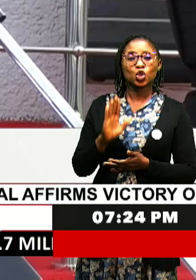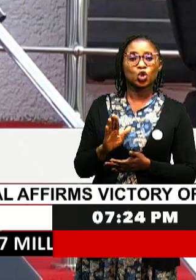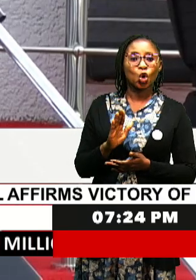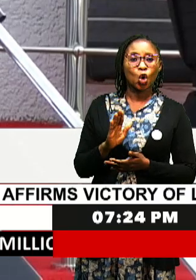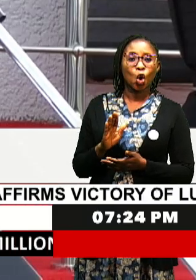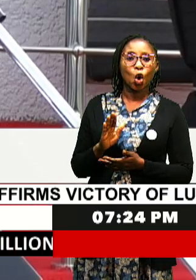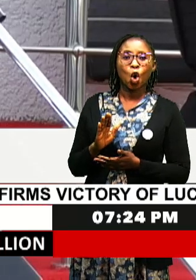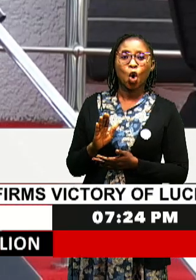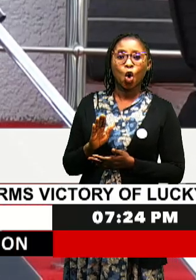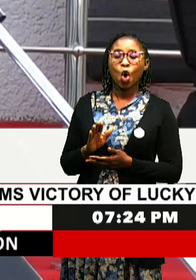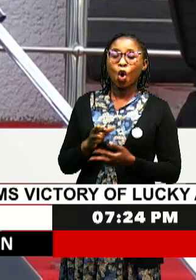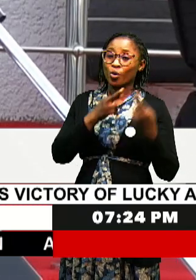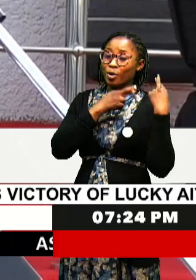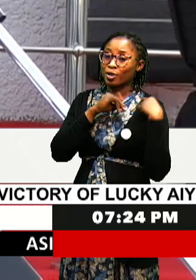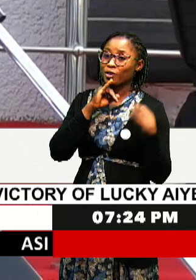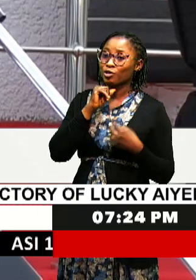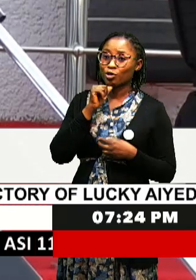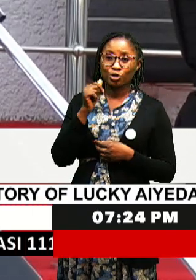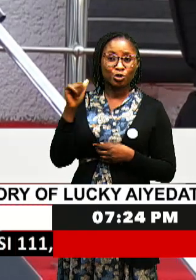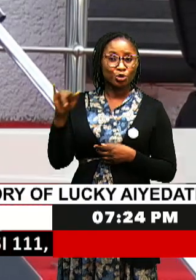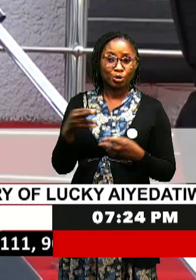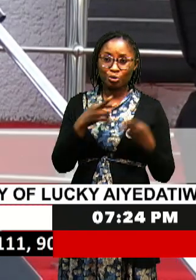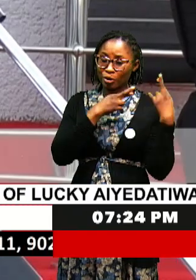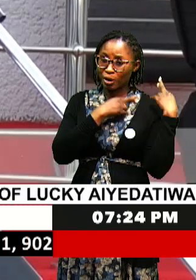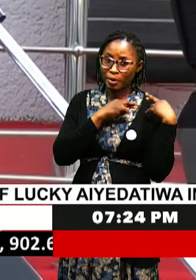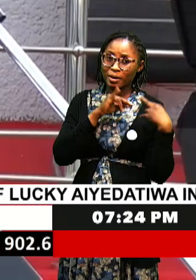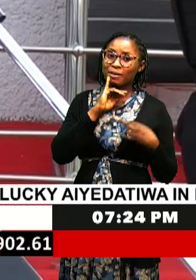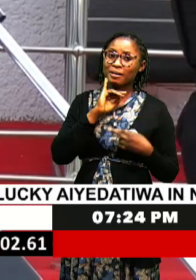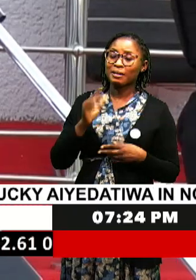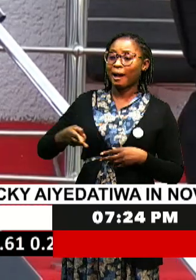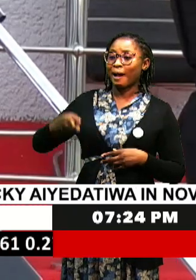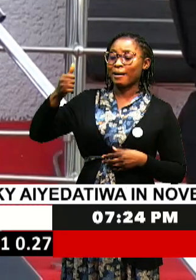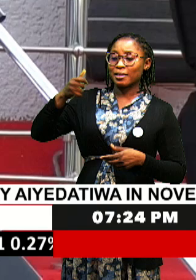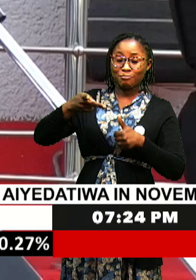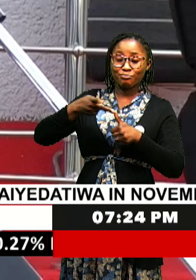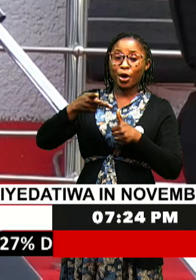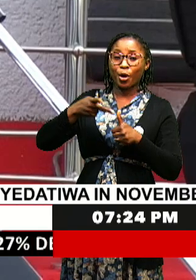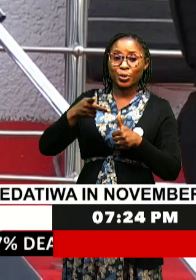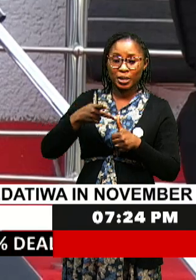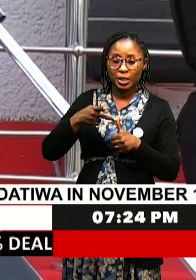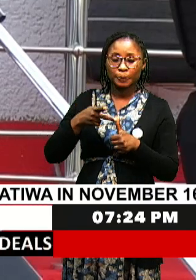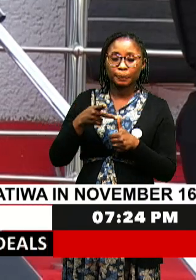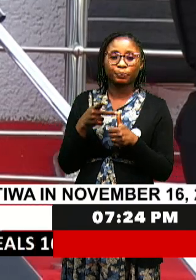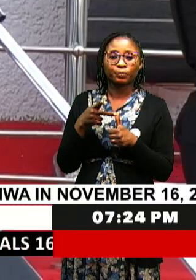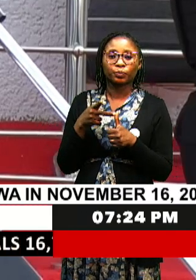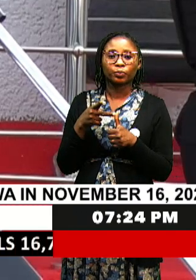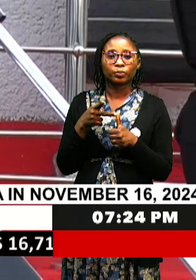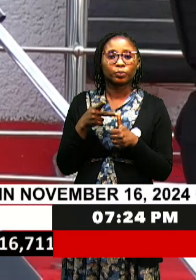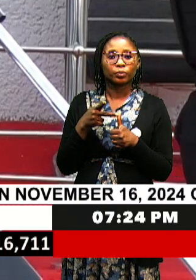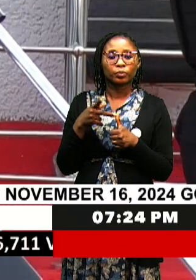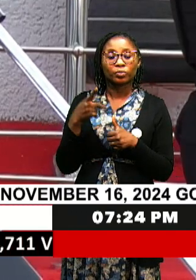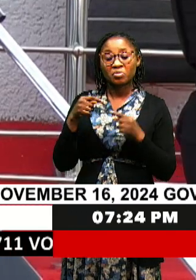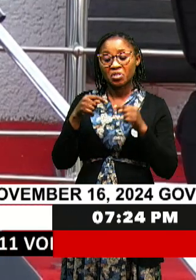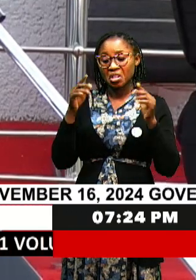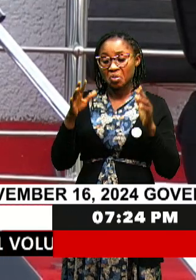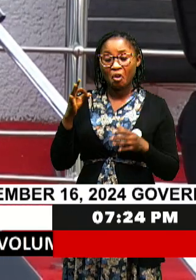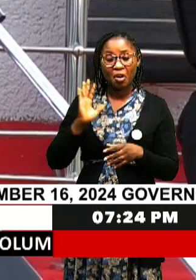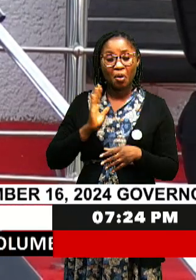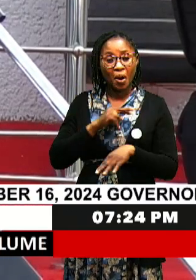not just an obligation, it is our highest priority. To the enemies of our